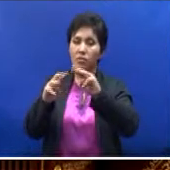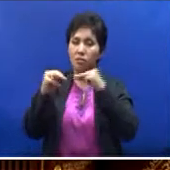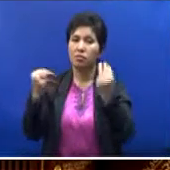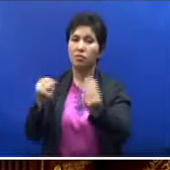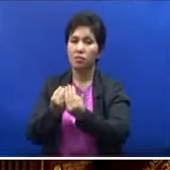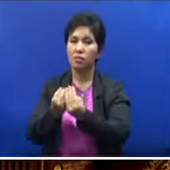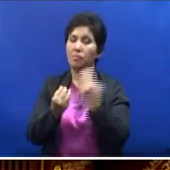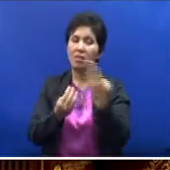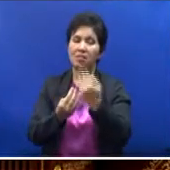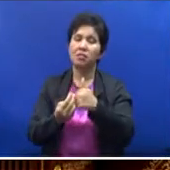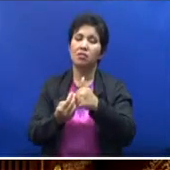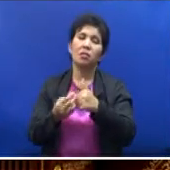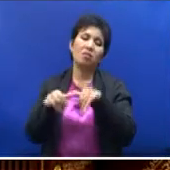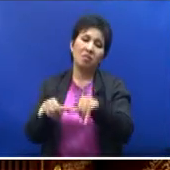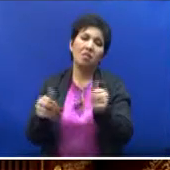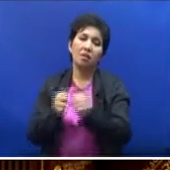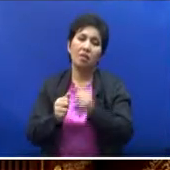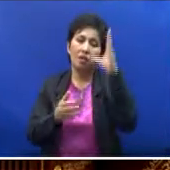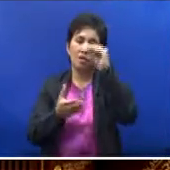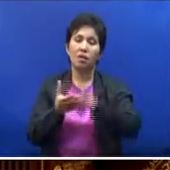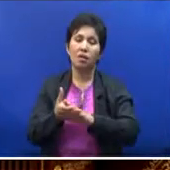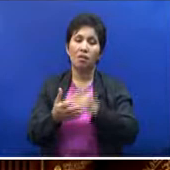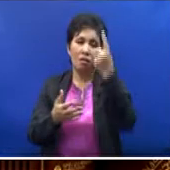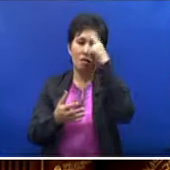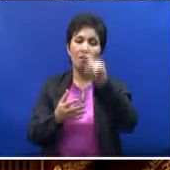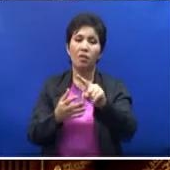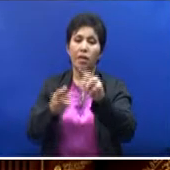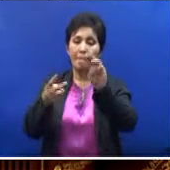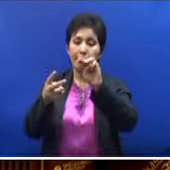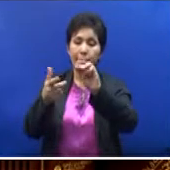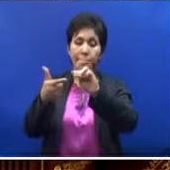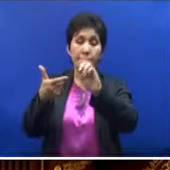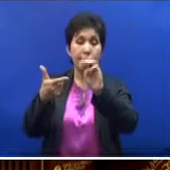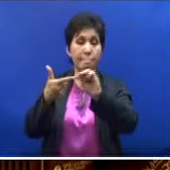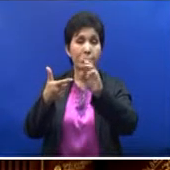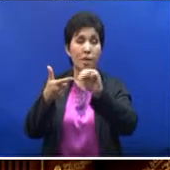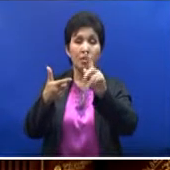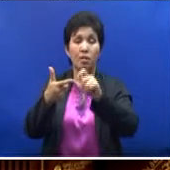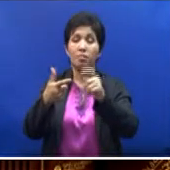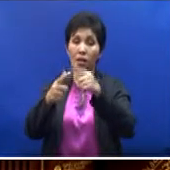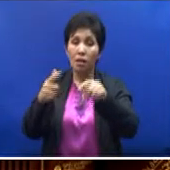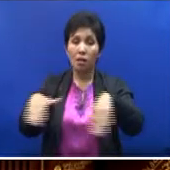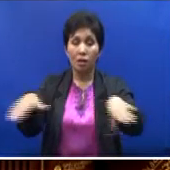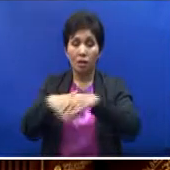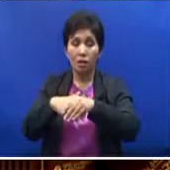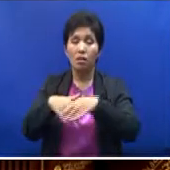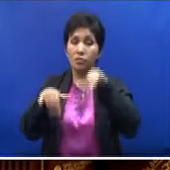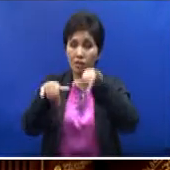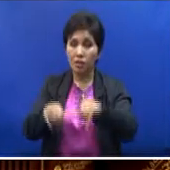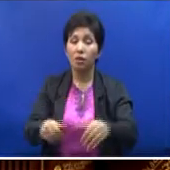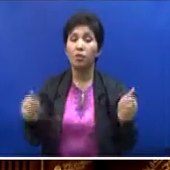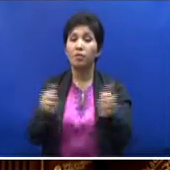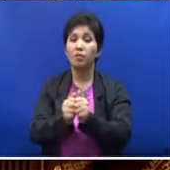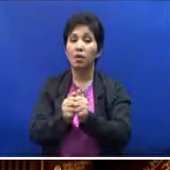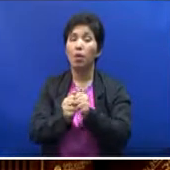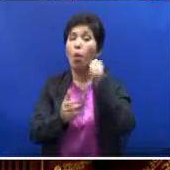is patrilineal descent. But for matrilineal descent, okay, when they get married, they have to stay